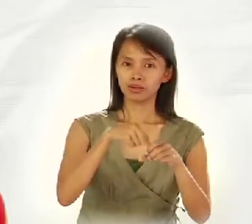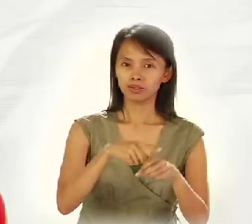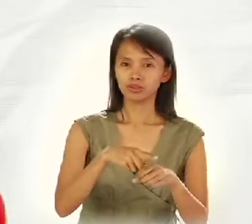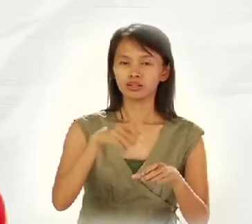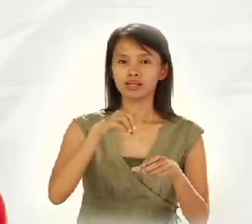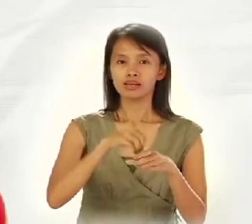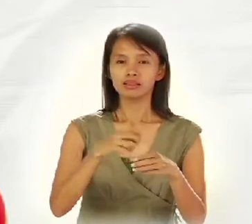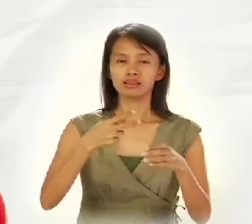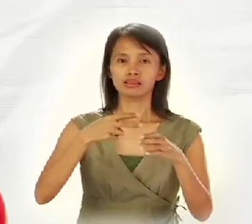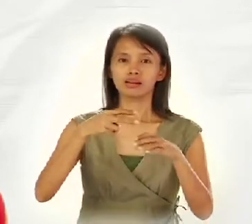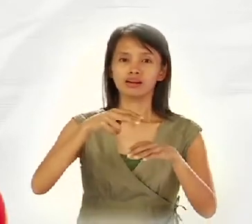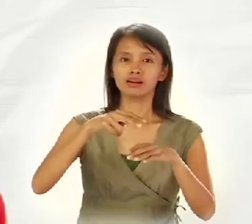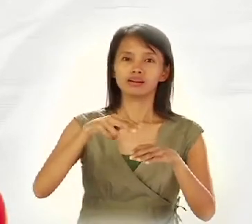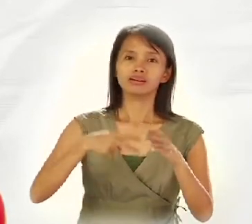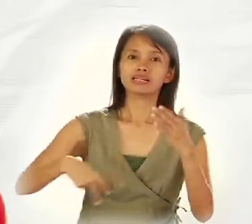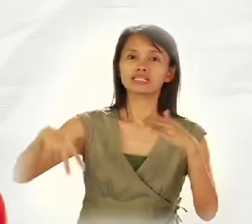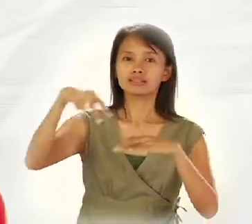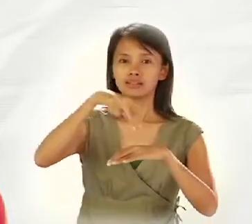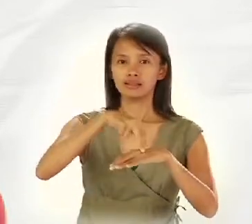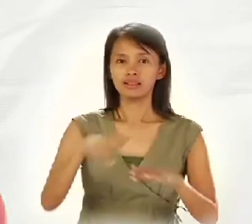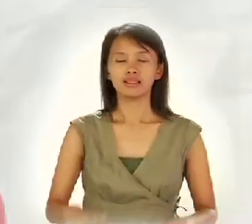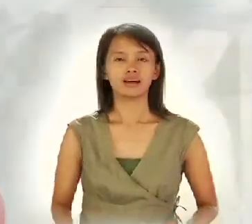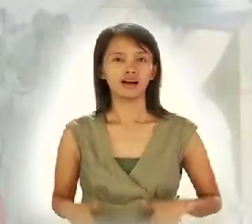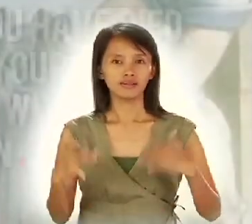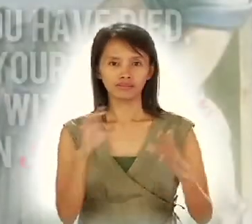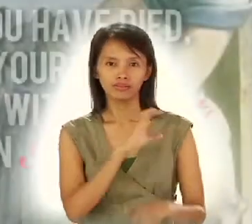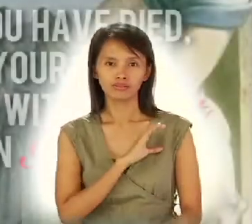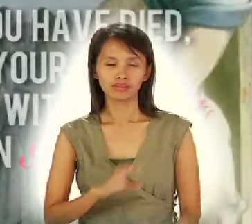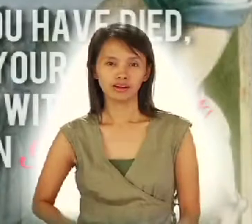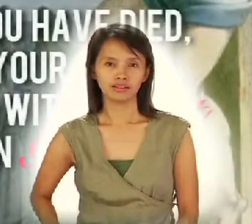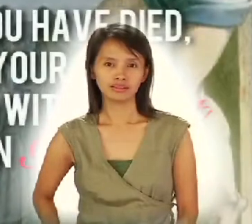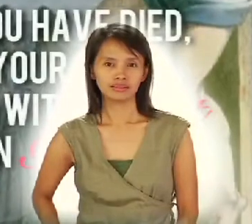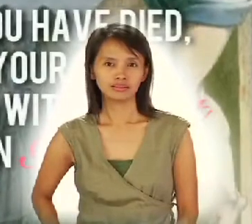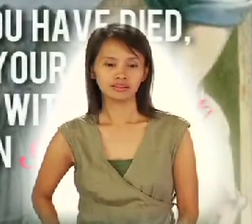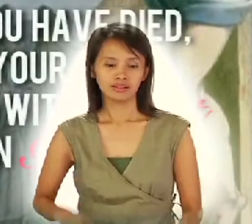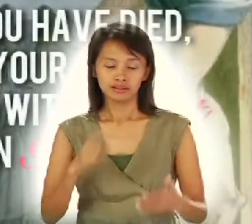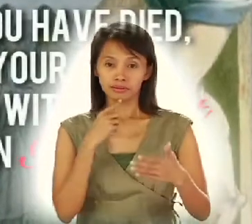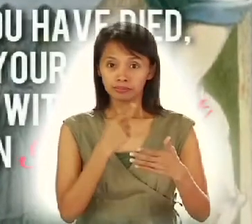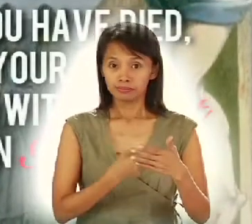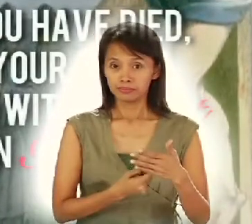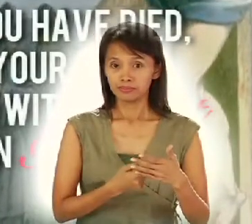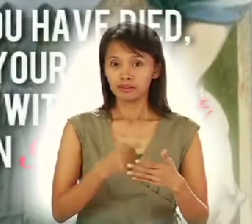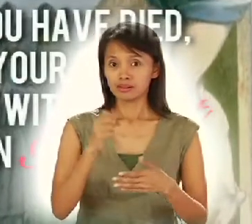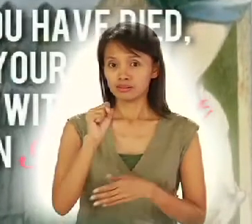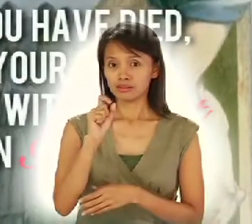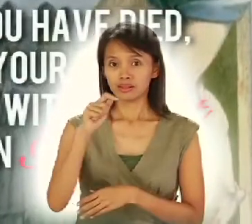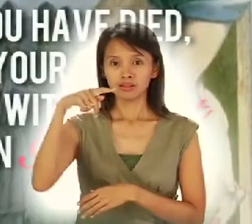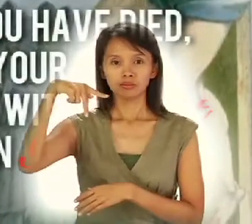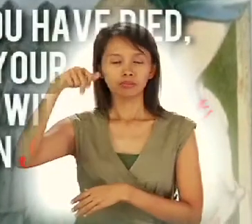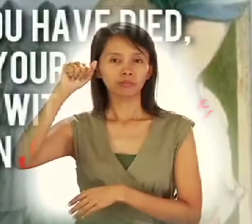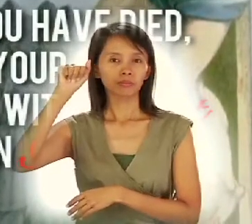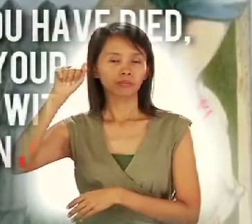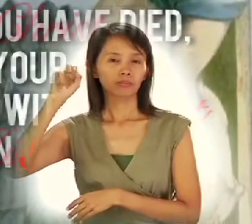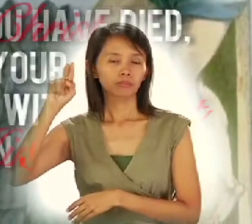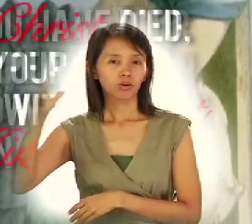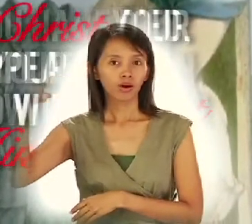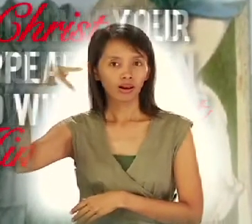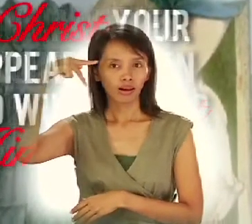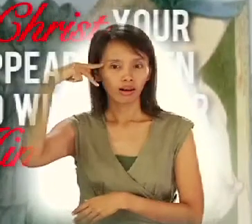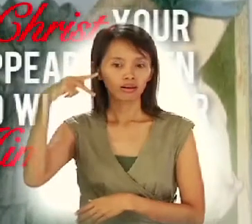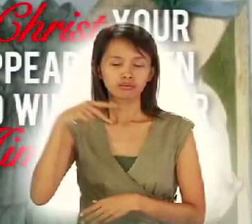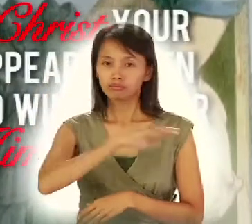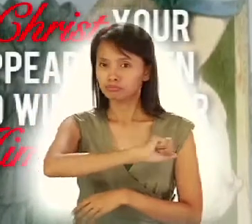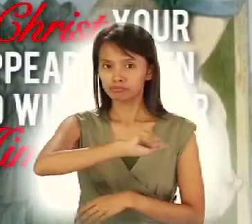participation in the risen life of Christ. According to St. Paul, we have all died